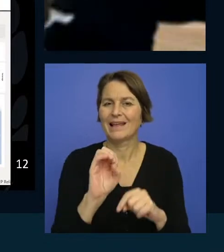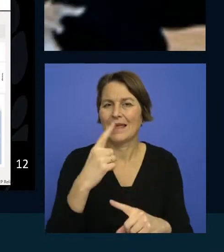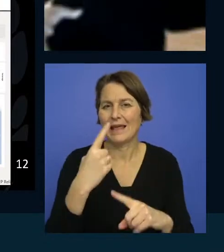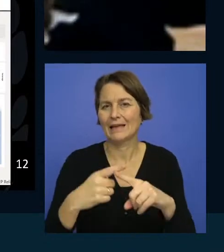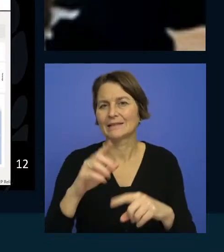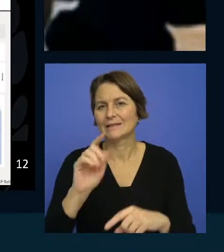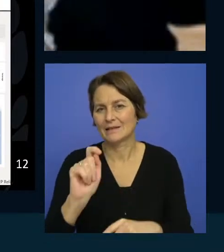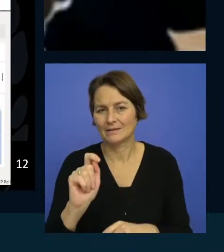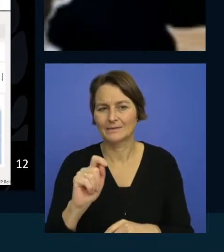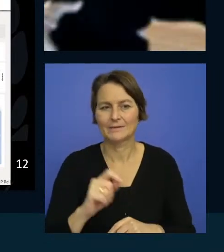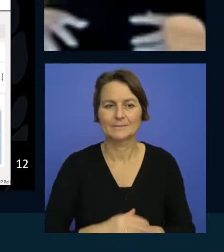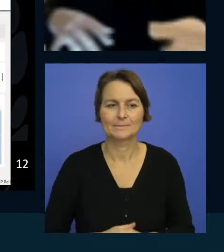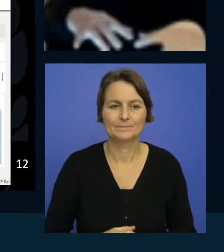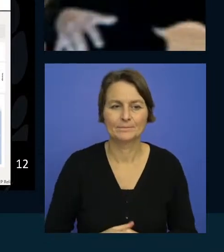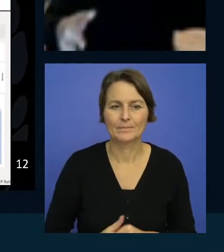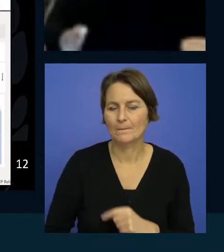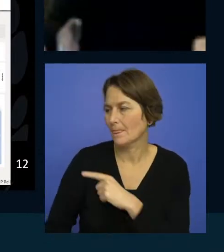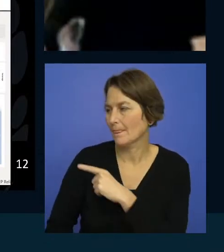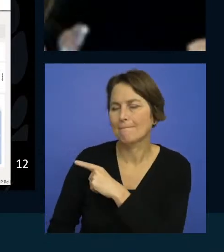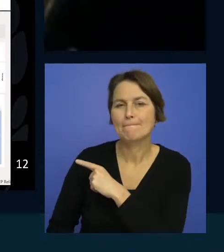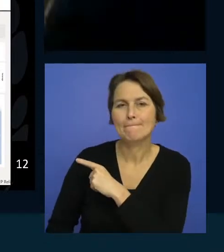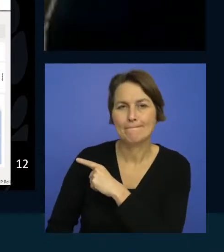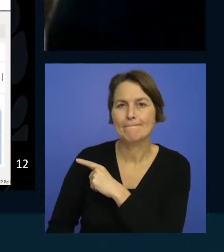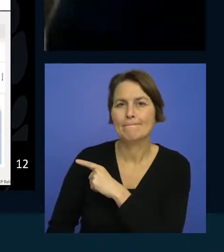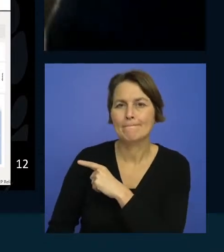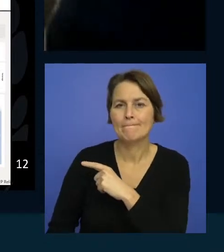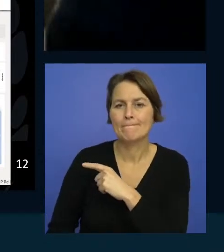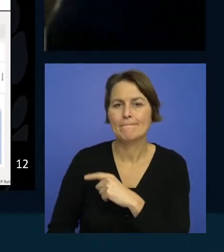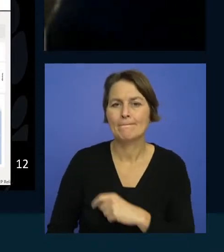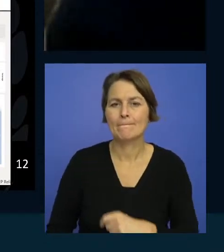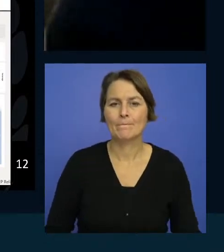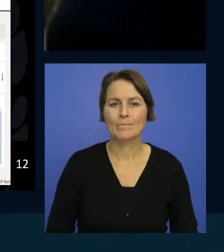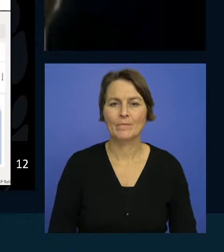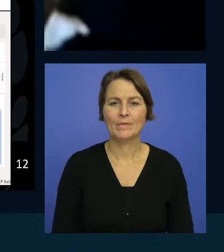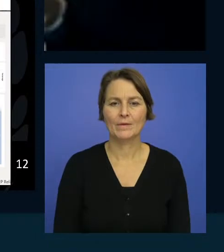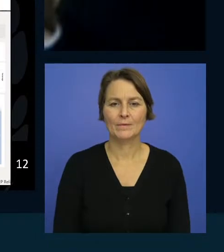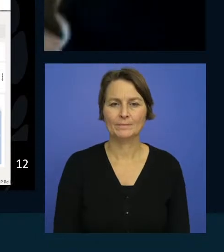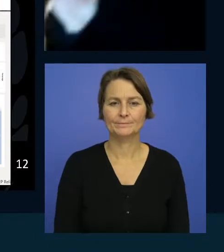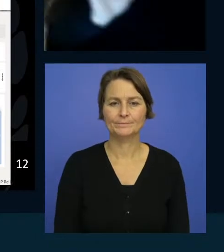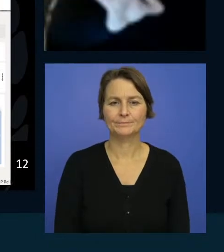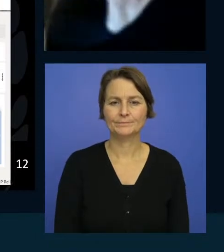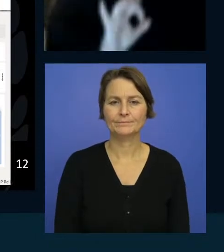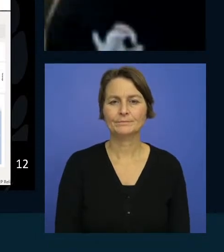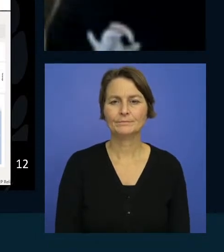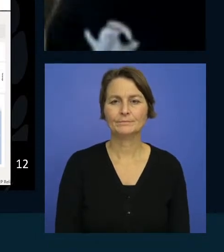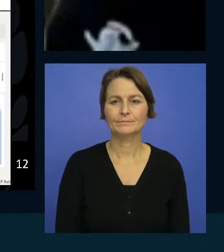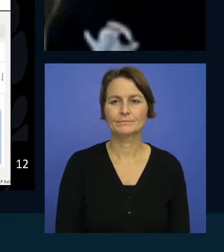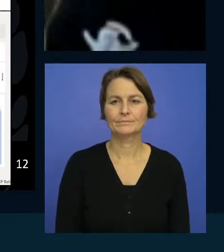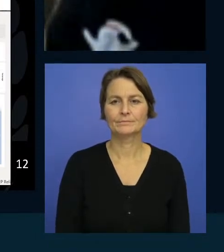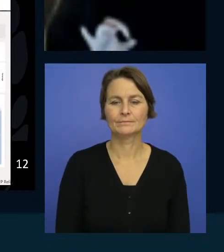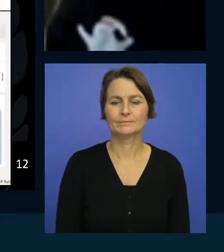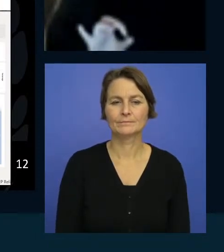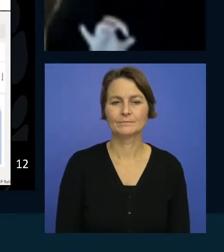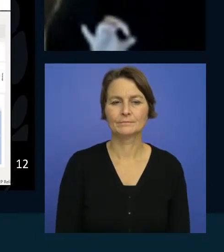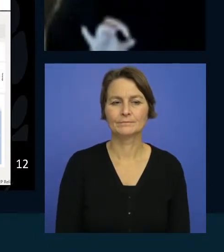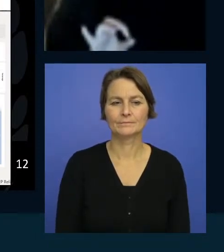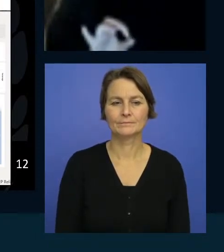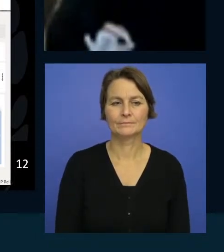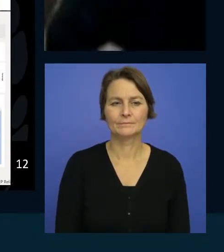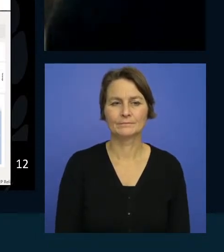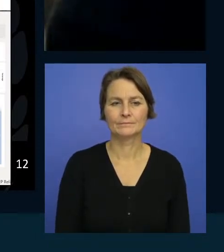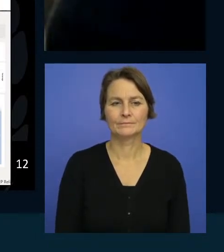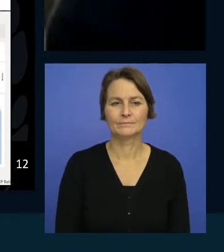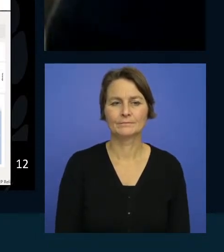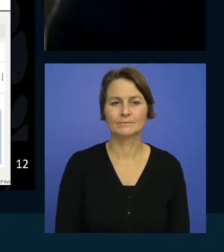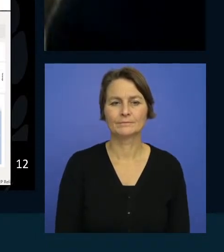desktop application folder somewhere. So you just need to scoop that one over, and then you can just